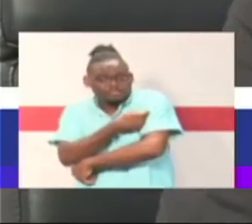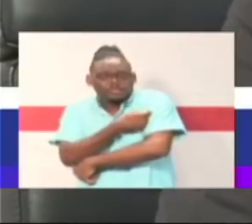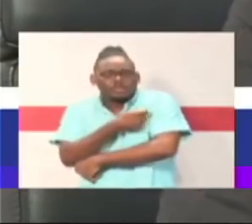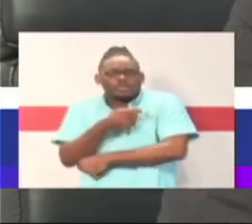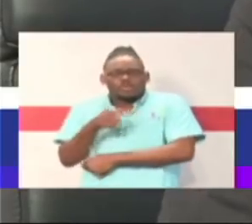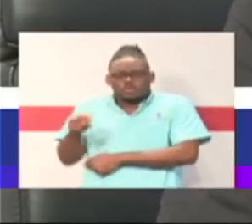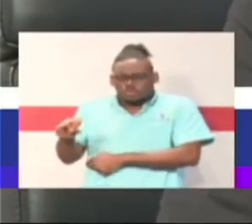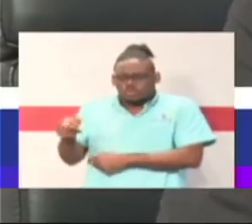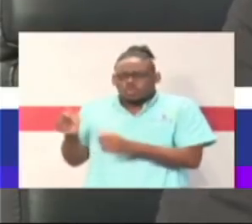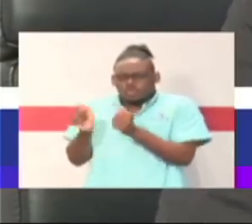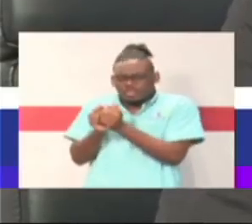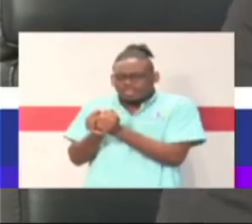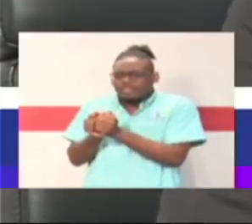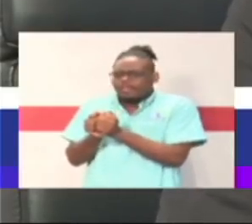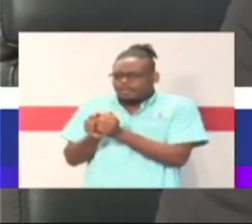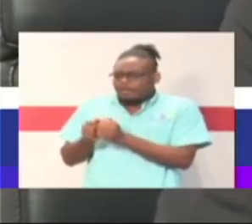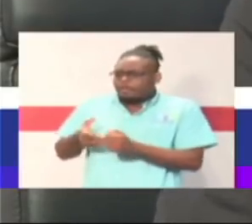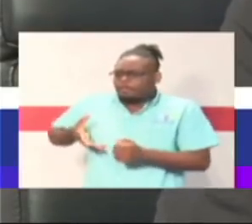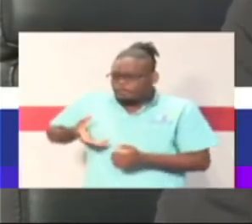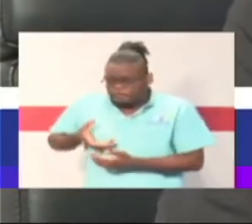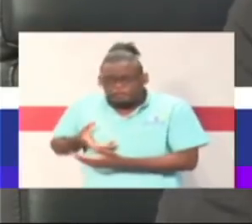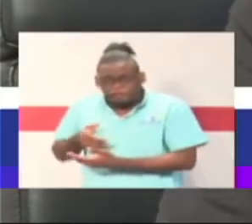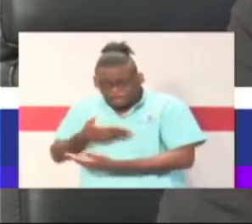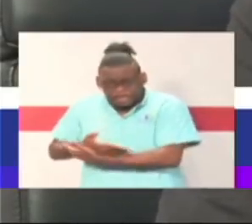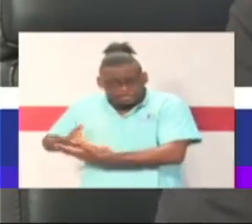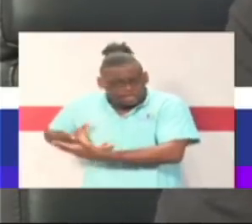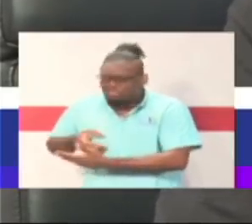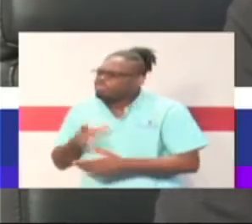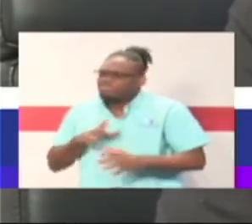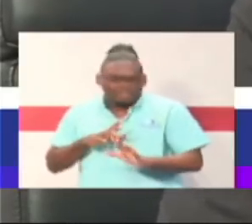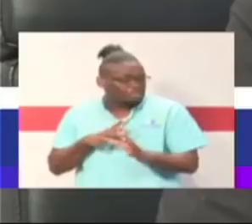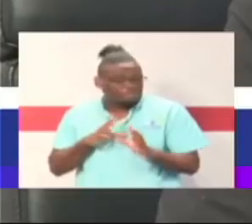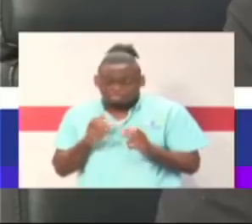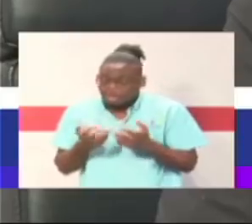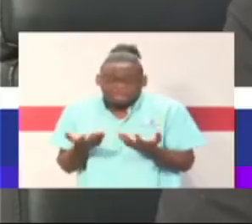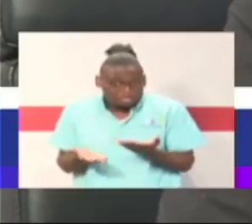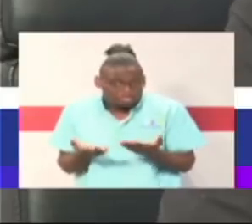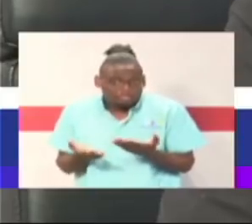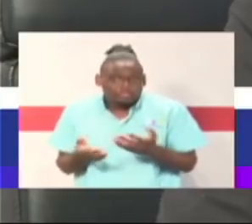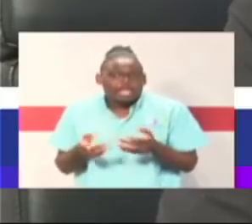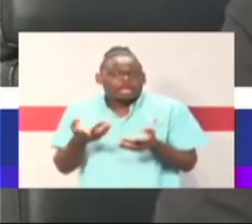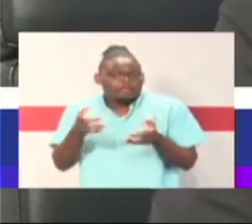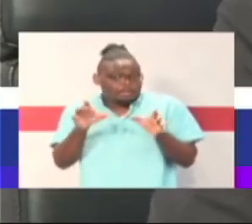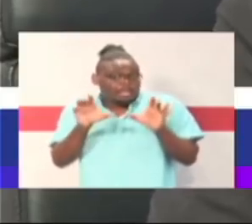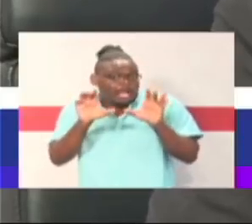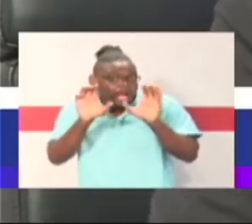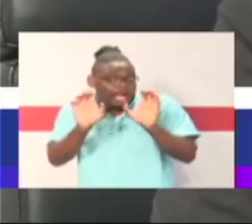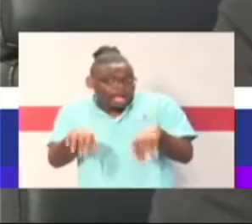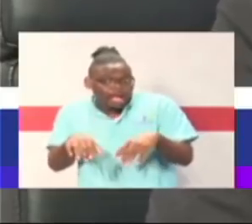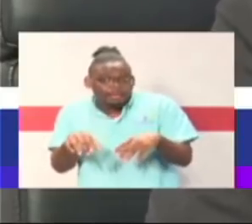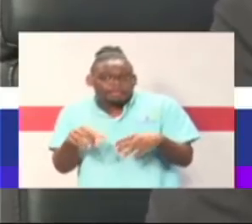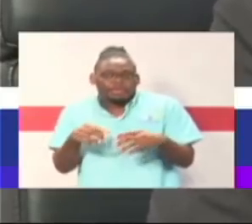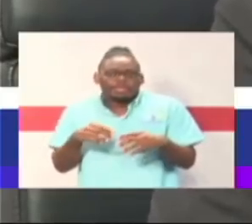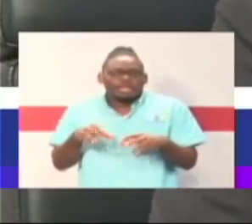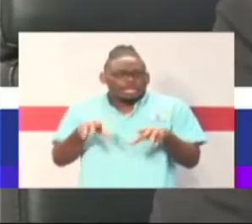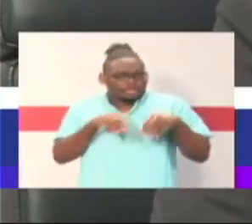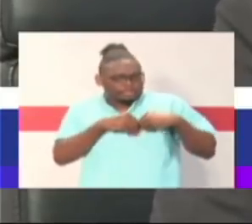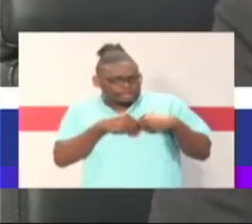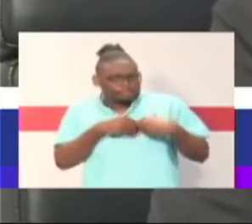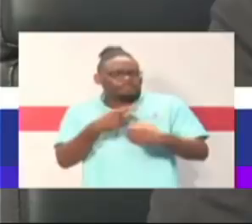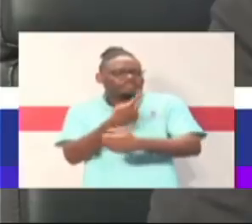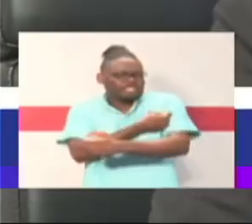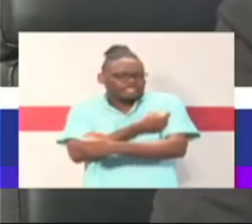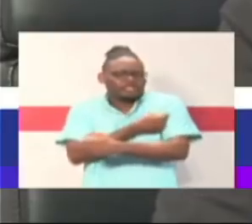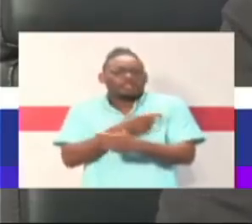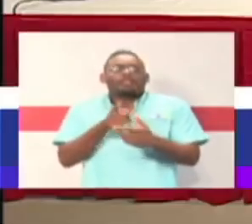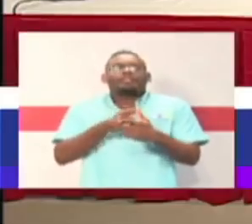for vaccines, take the vaccine that you have in front of you and have it in your arm as soon as possible.